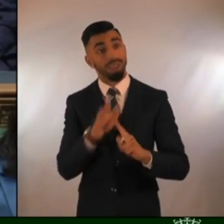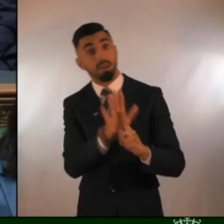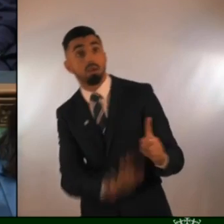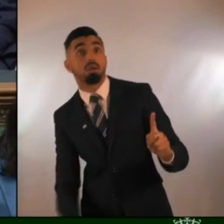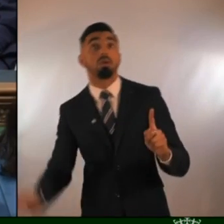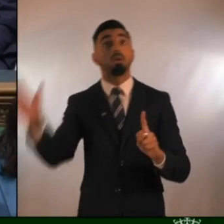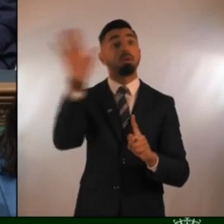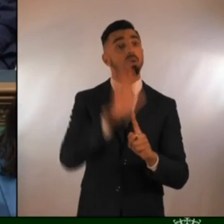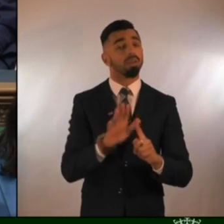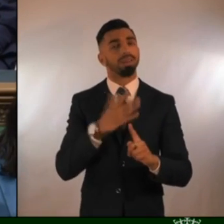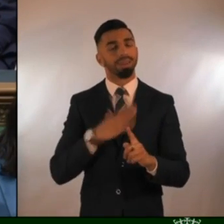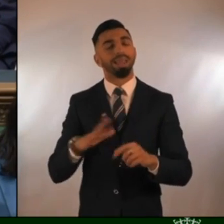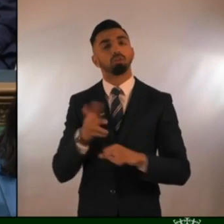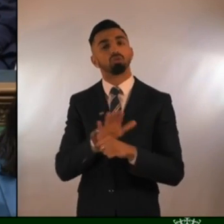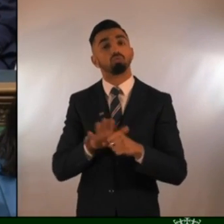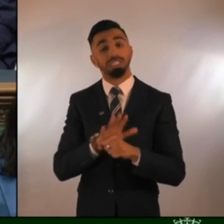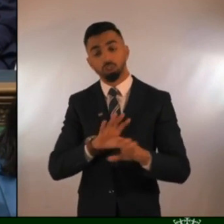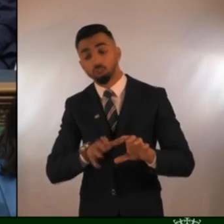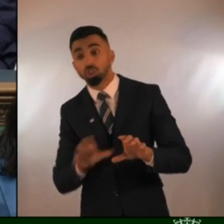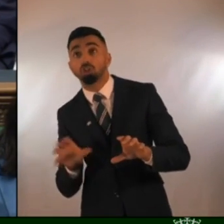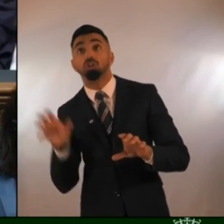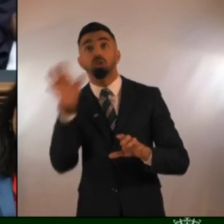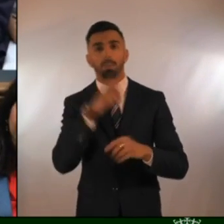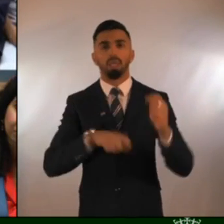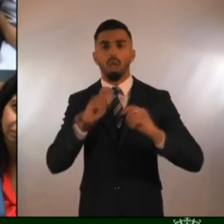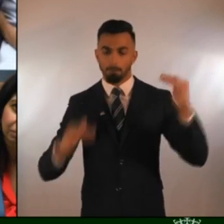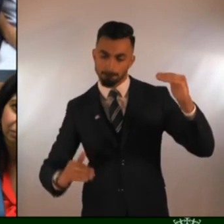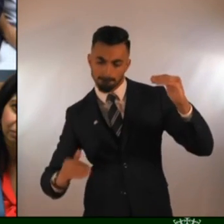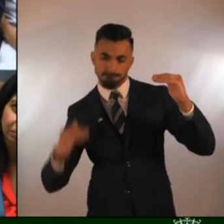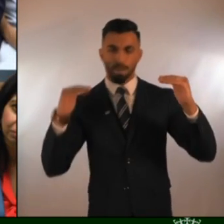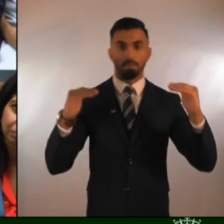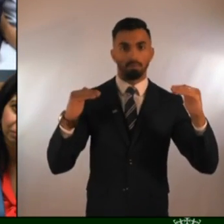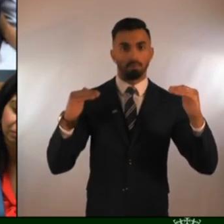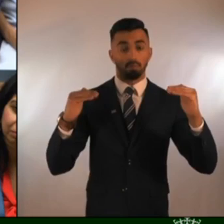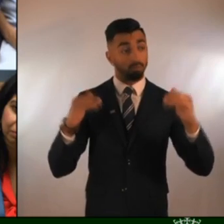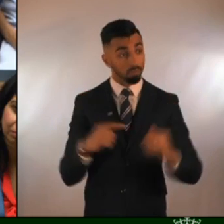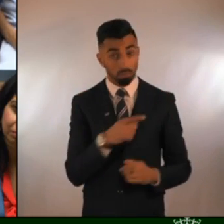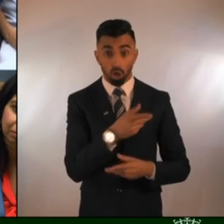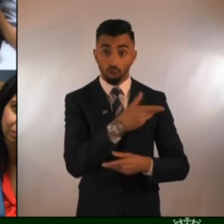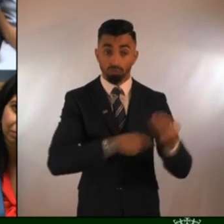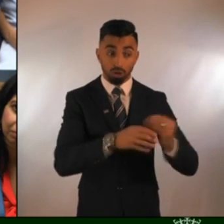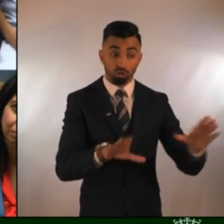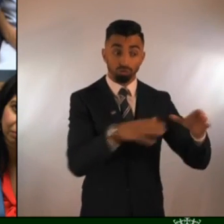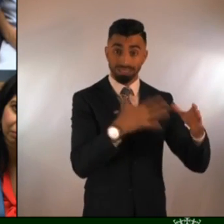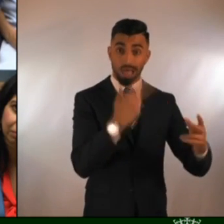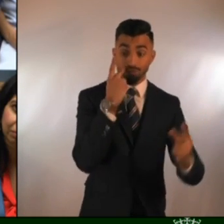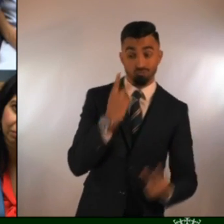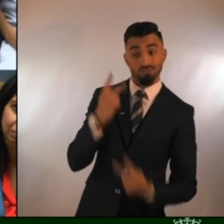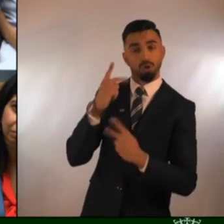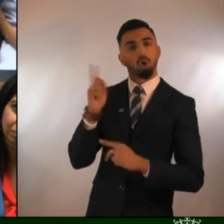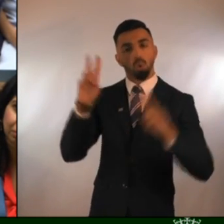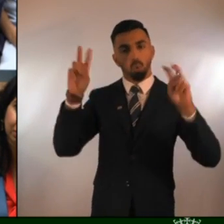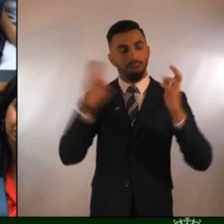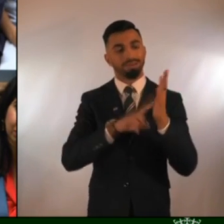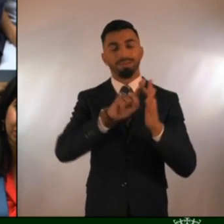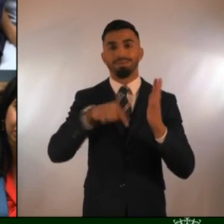our quality of life even as we cut our emissions. The Treasury's Net Zero review will set out the government's strategic choices ahead